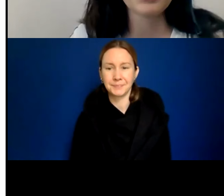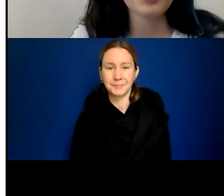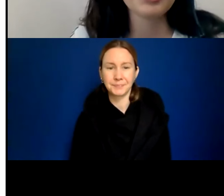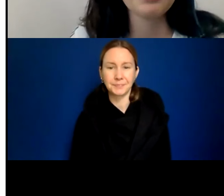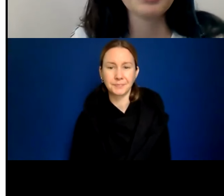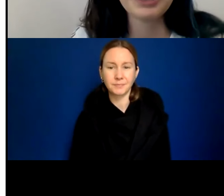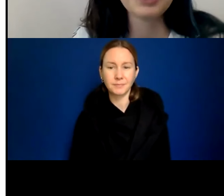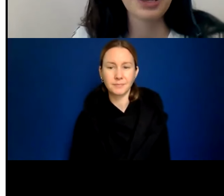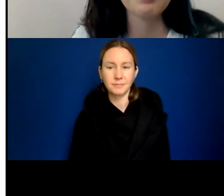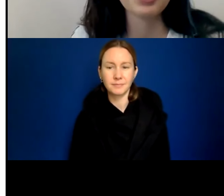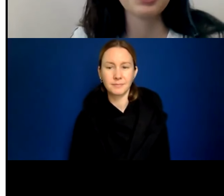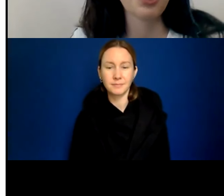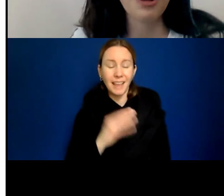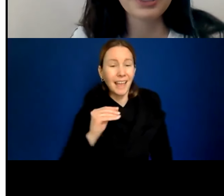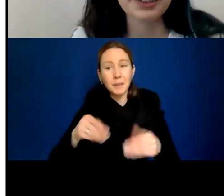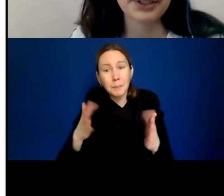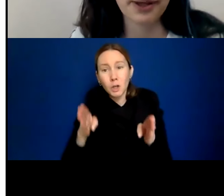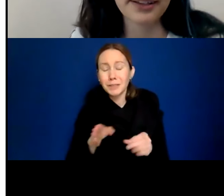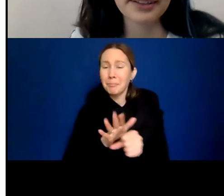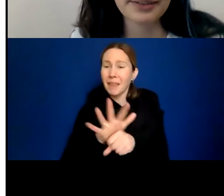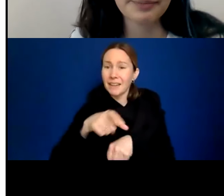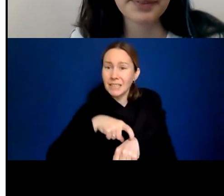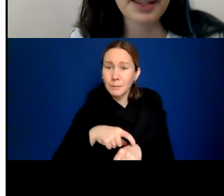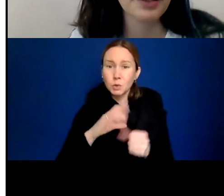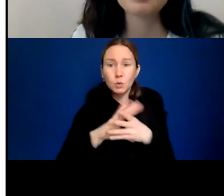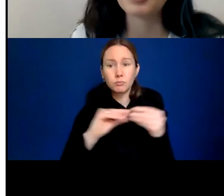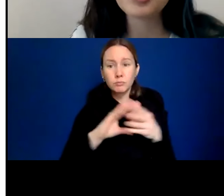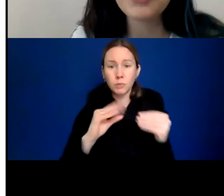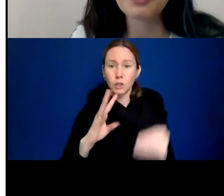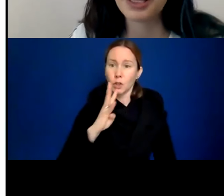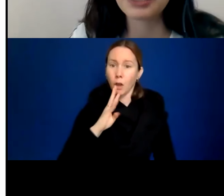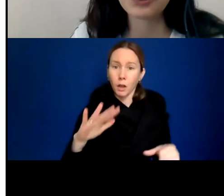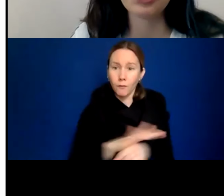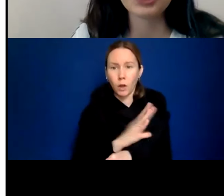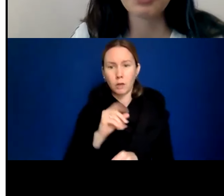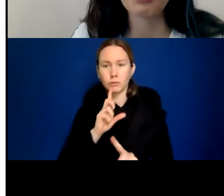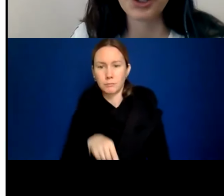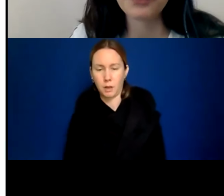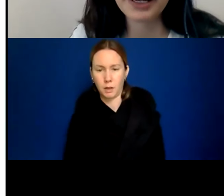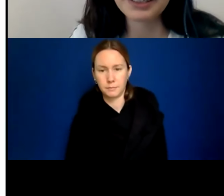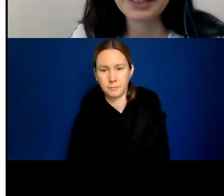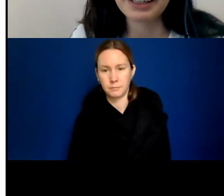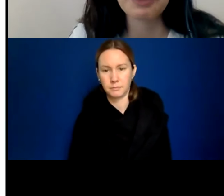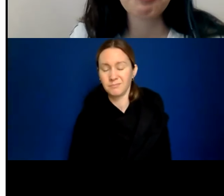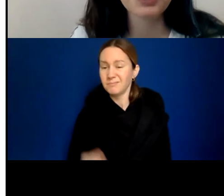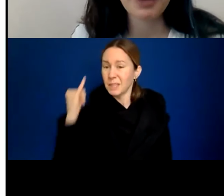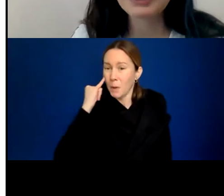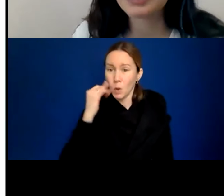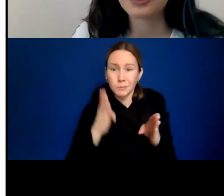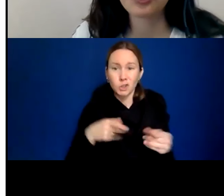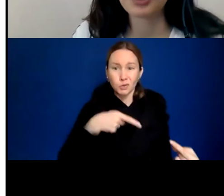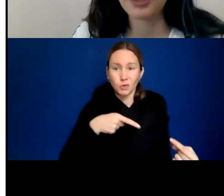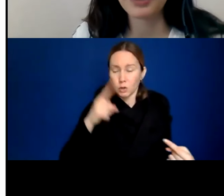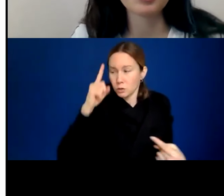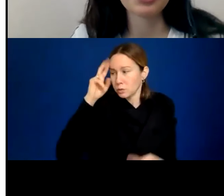Also, give the person plenty of time to talk and to respond. Especially if someone has difficulty with word finding, they might